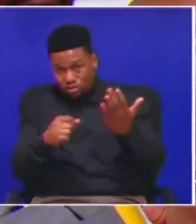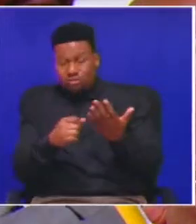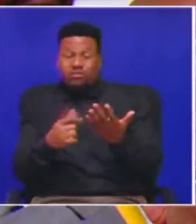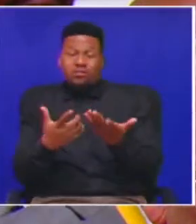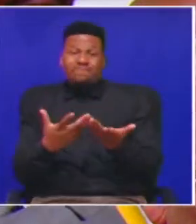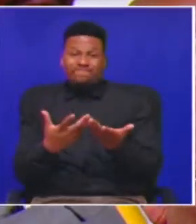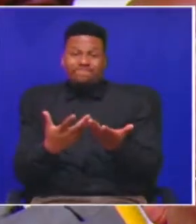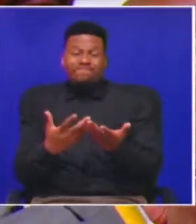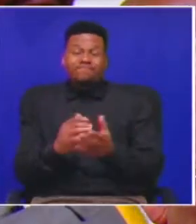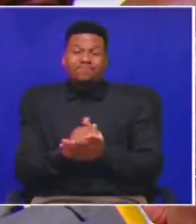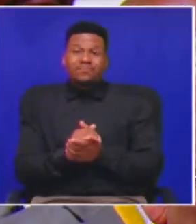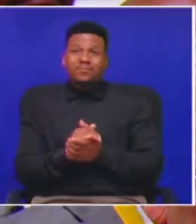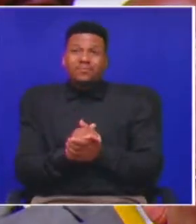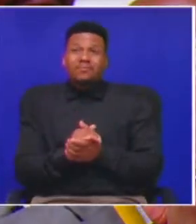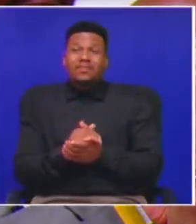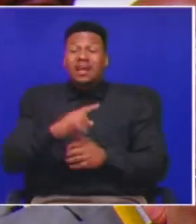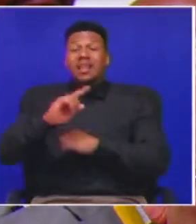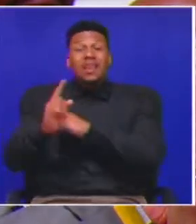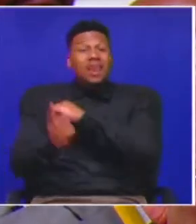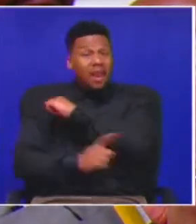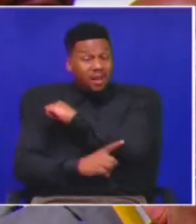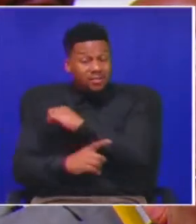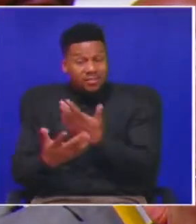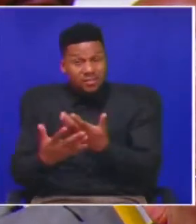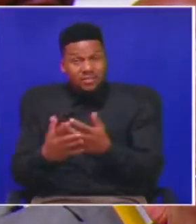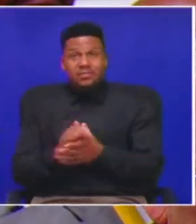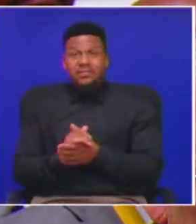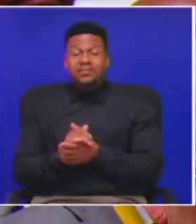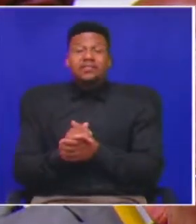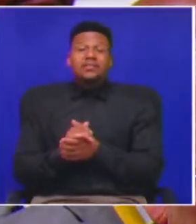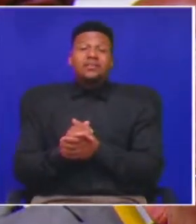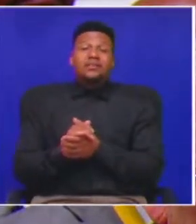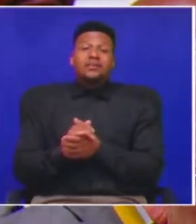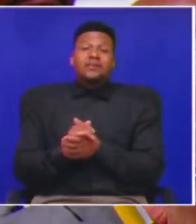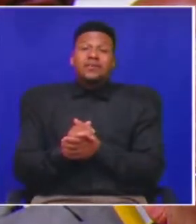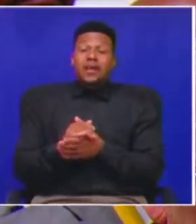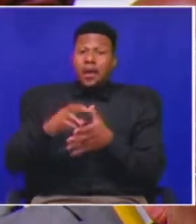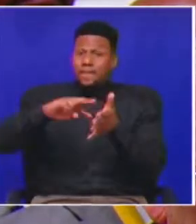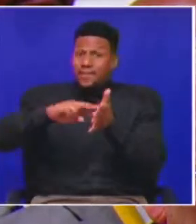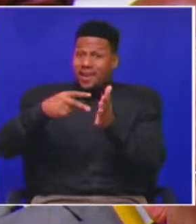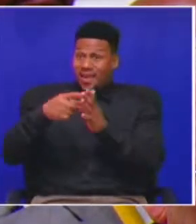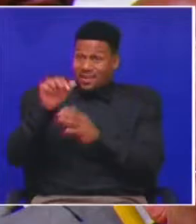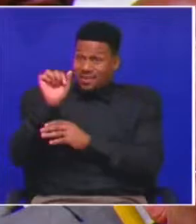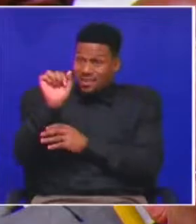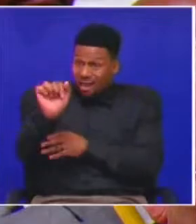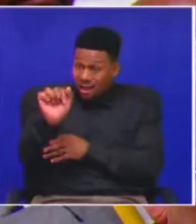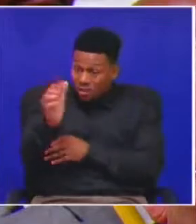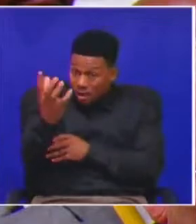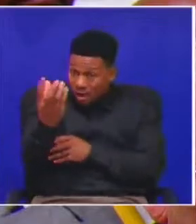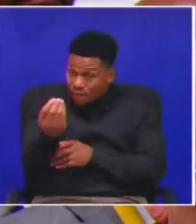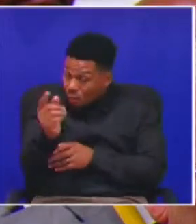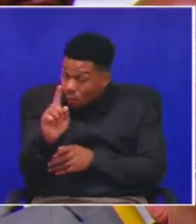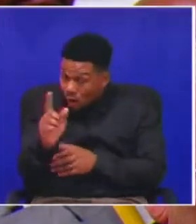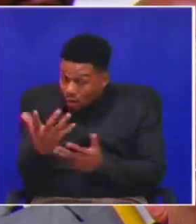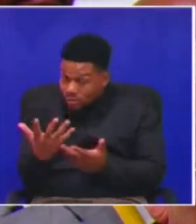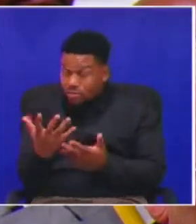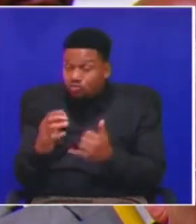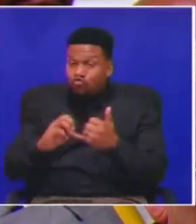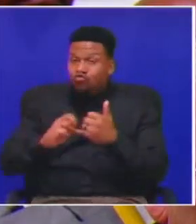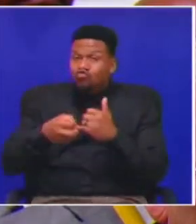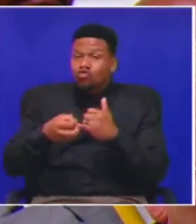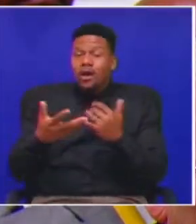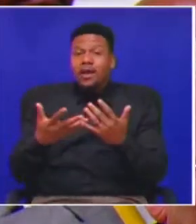Mongameli, what are the additional plans that you have to expand market